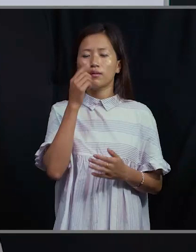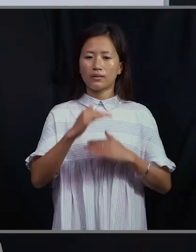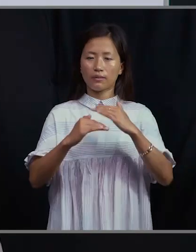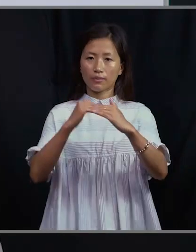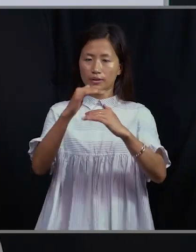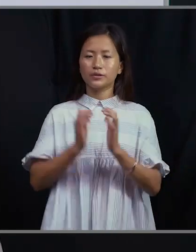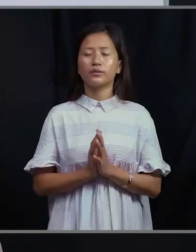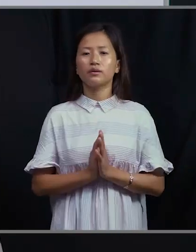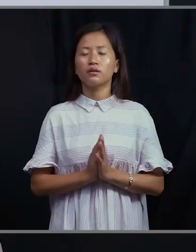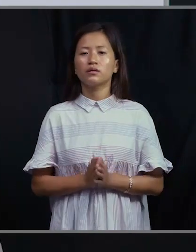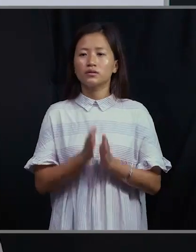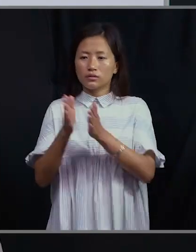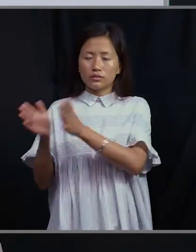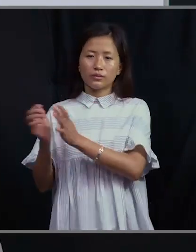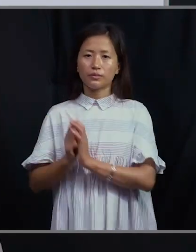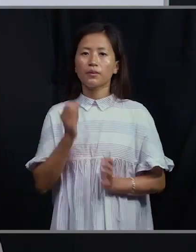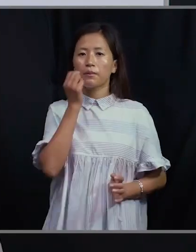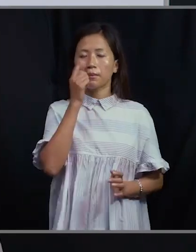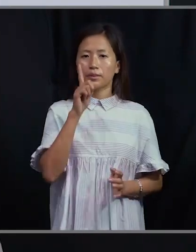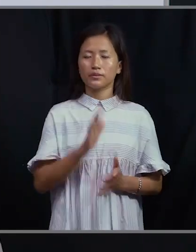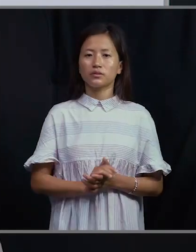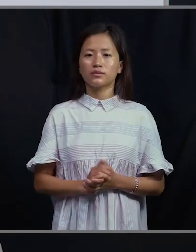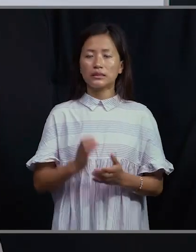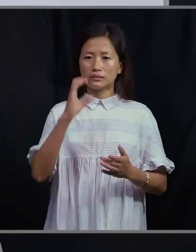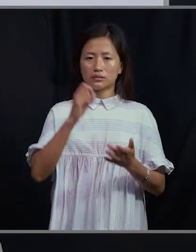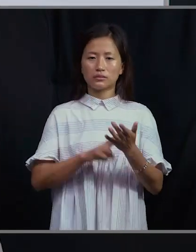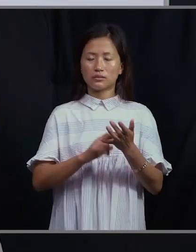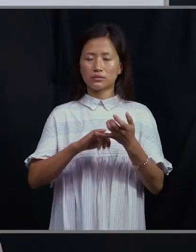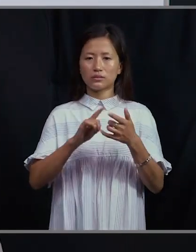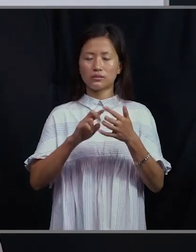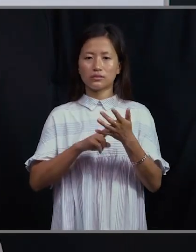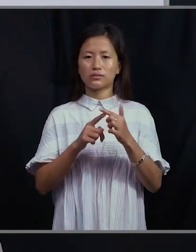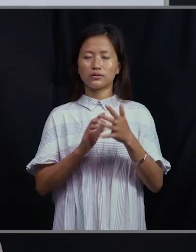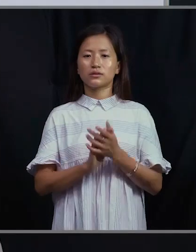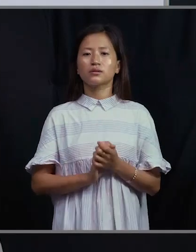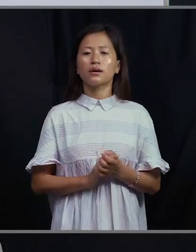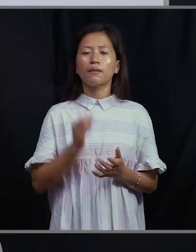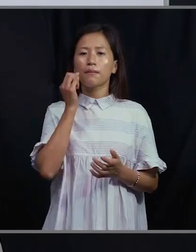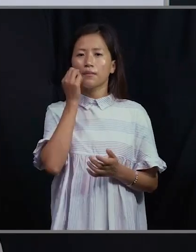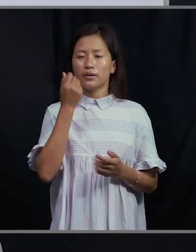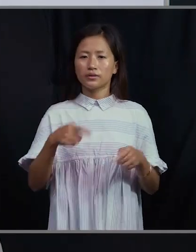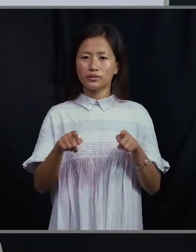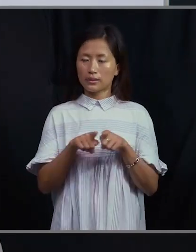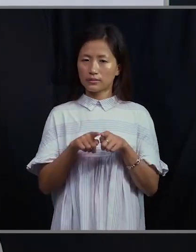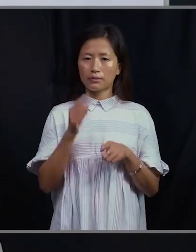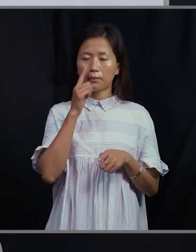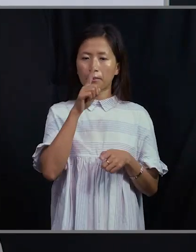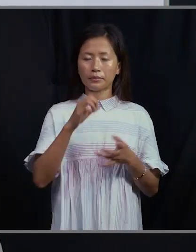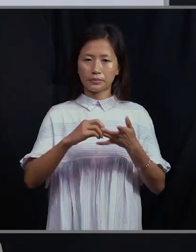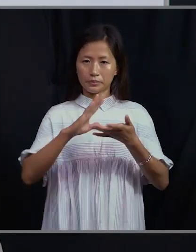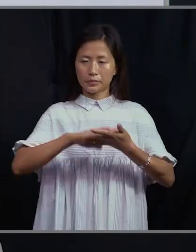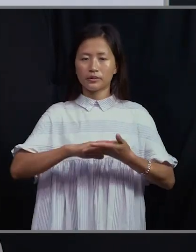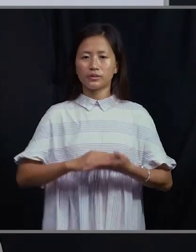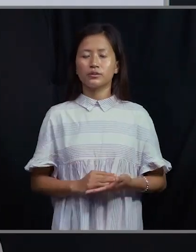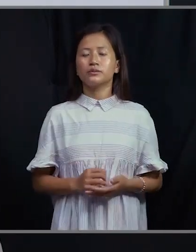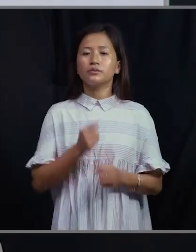that even though they are arranged by the parents, the consent of the bride and the bridegroom is taken. That is very